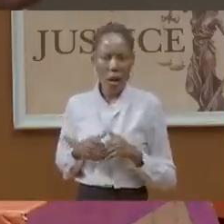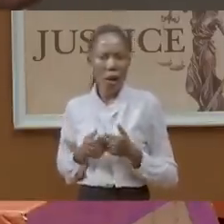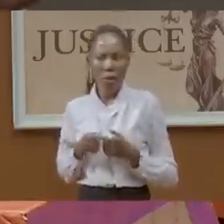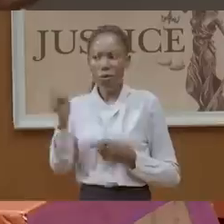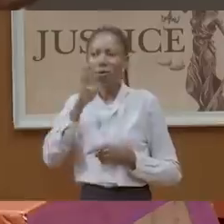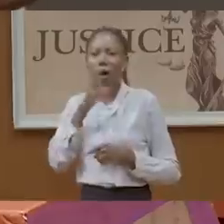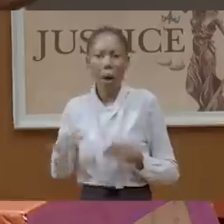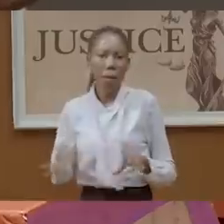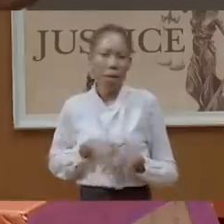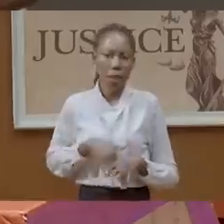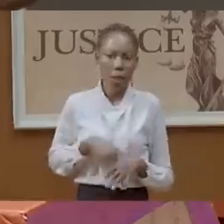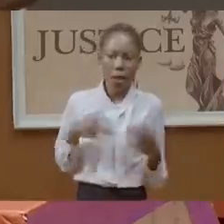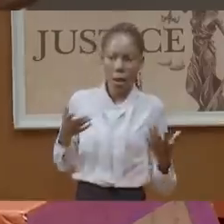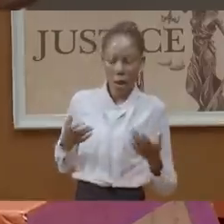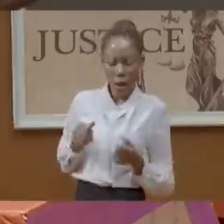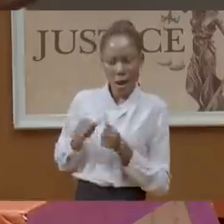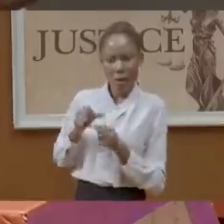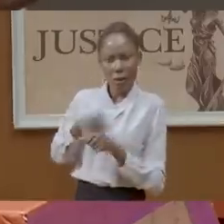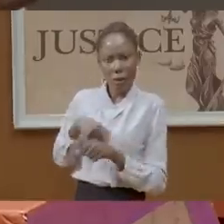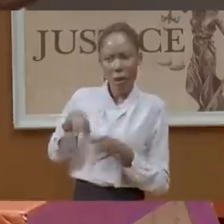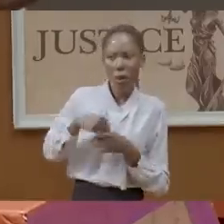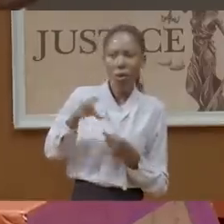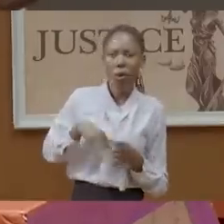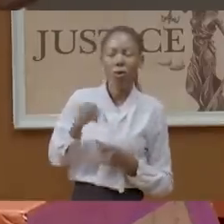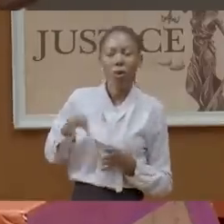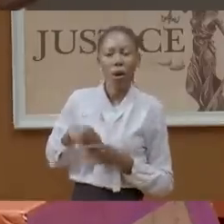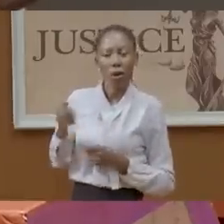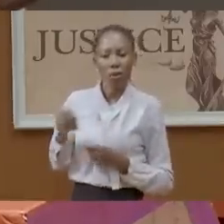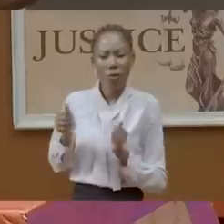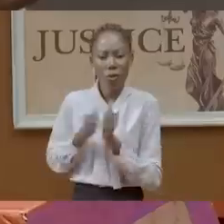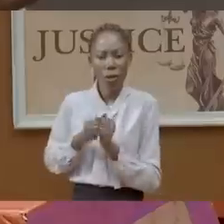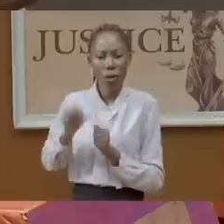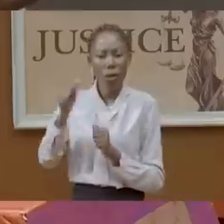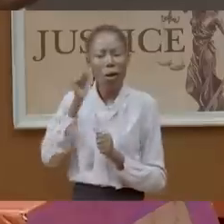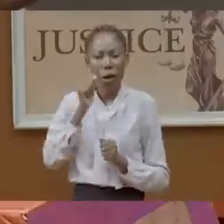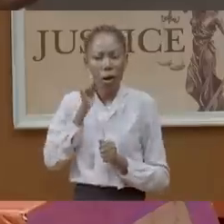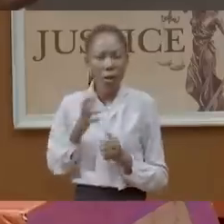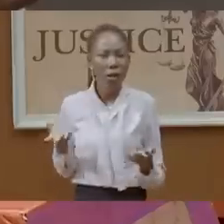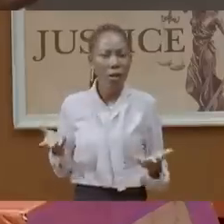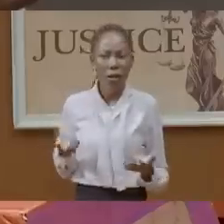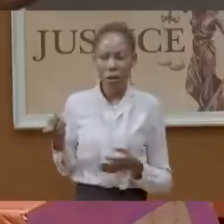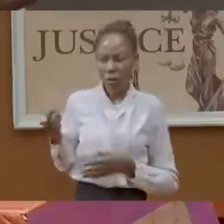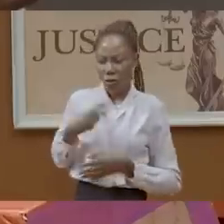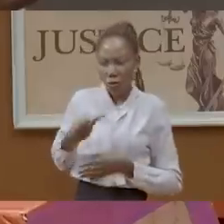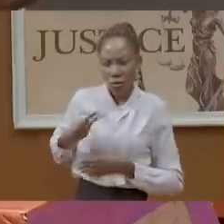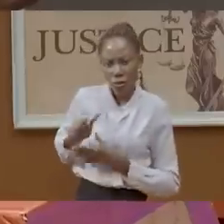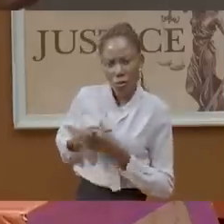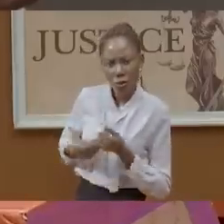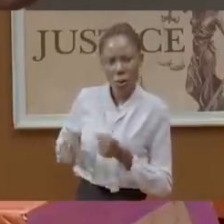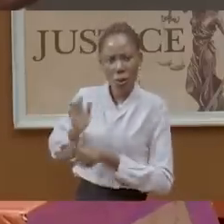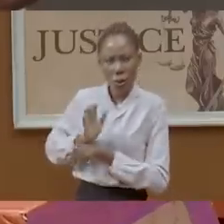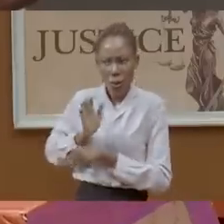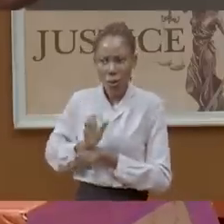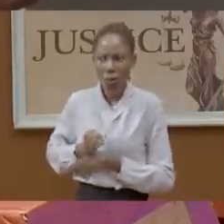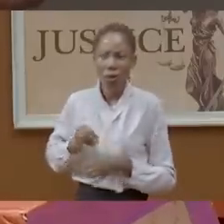A married man. Close, go to Remo. I still scolded. I thought that would be like, come to his mind. We were both workers in the church. We were both in the choir